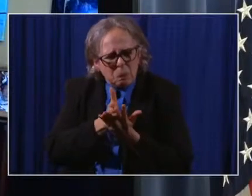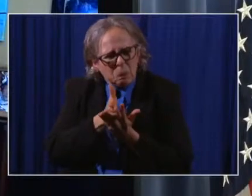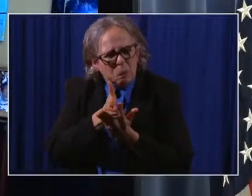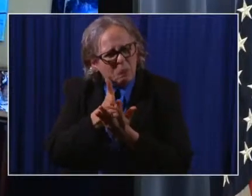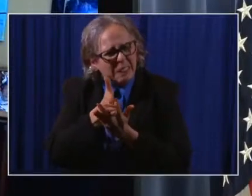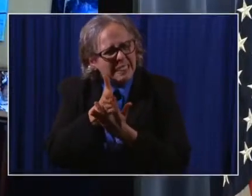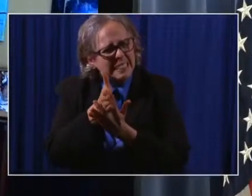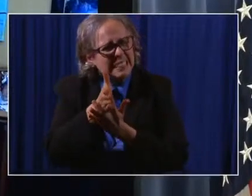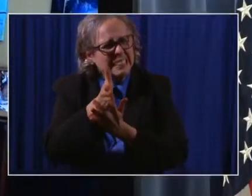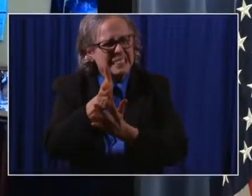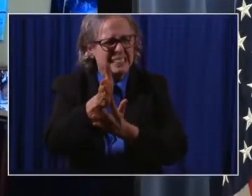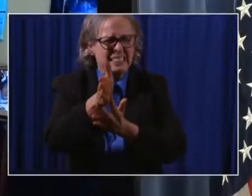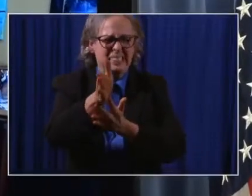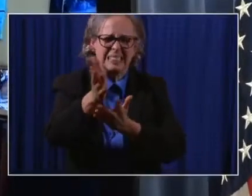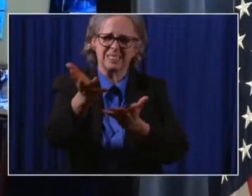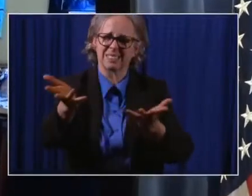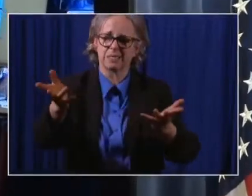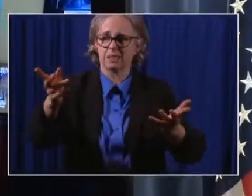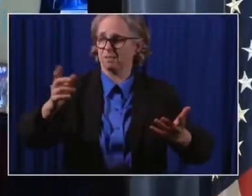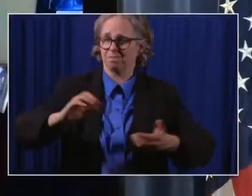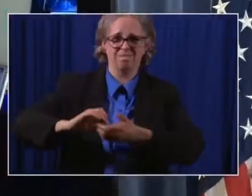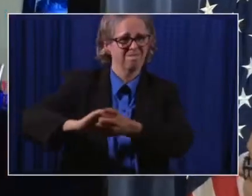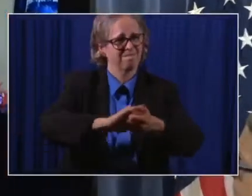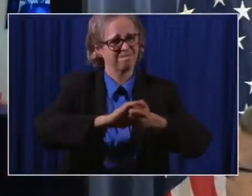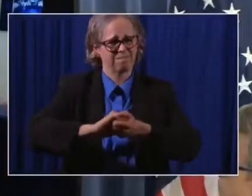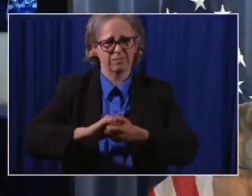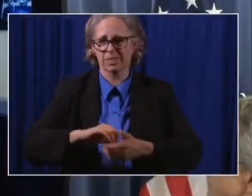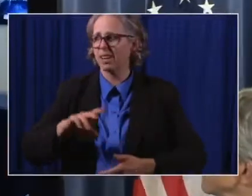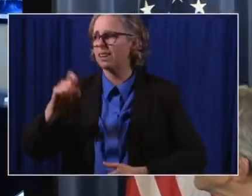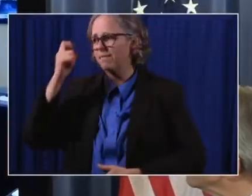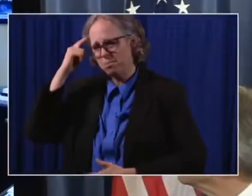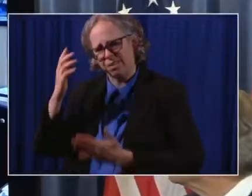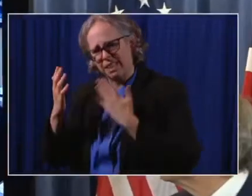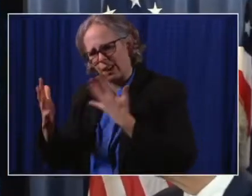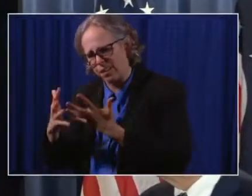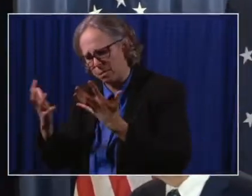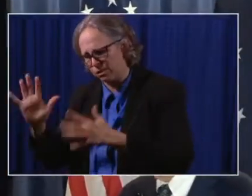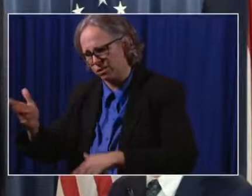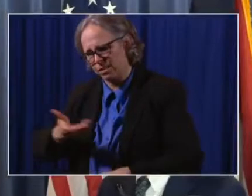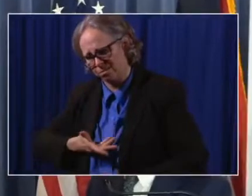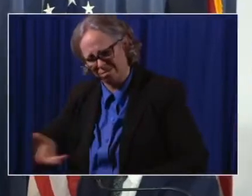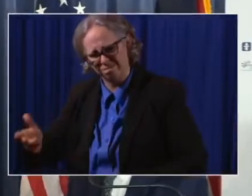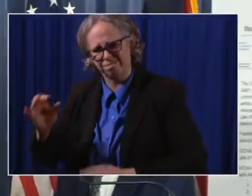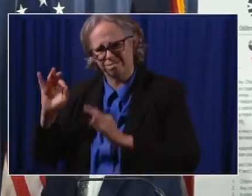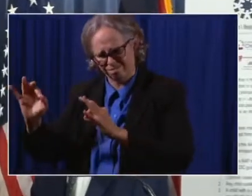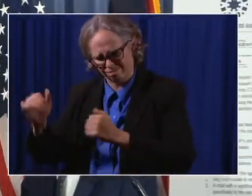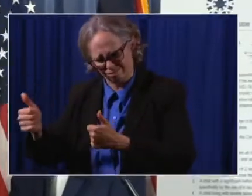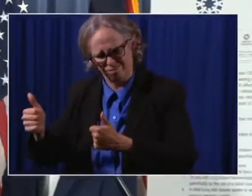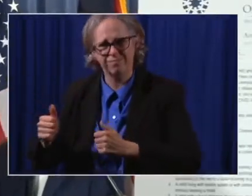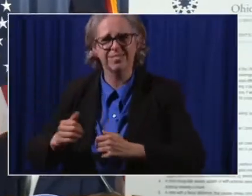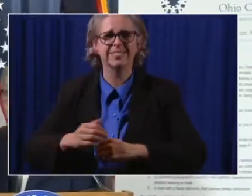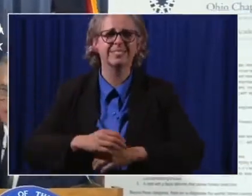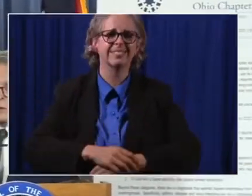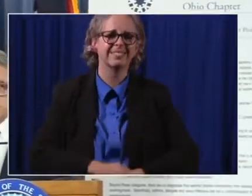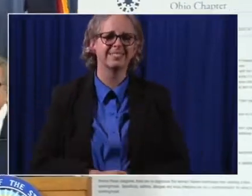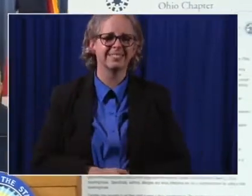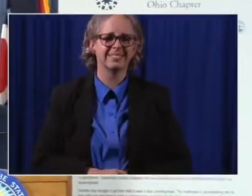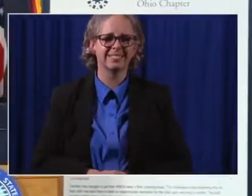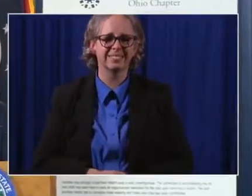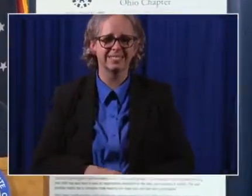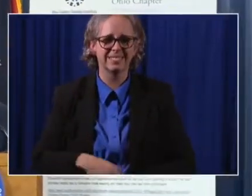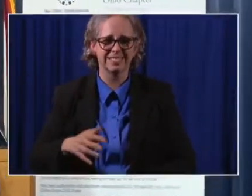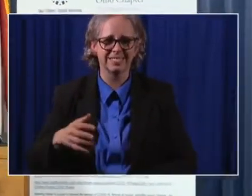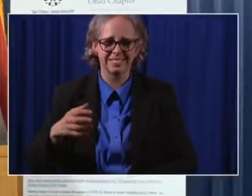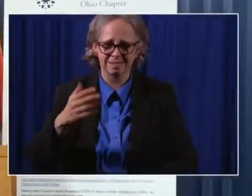We have to work together. Governor, I appreciate the time and the invite to allow me to come on and talk a little bit today about it. Well, Chief, thanks